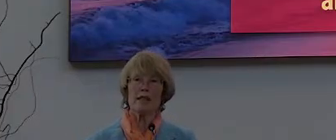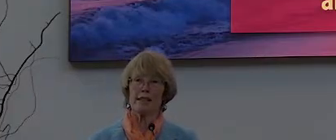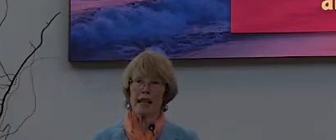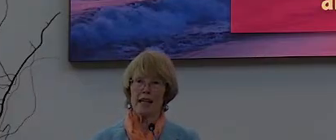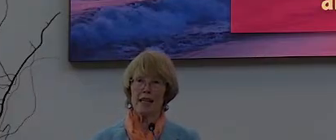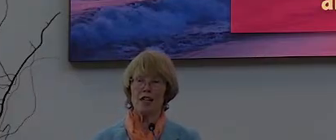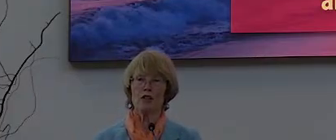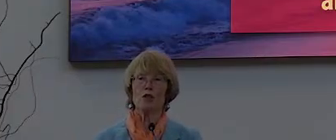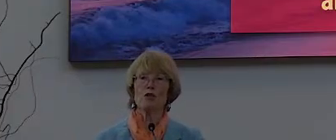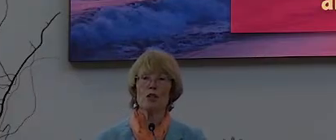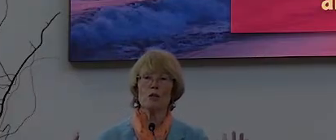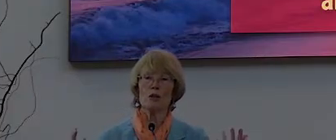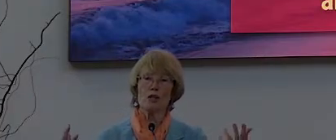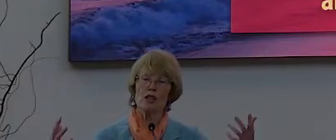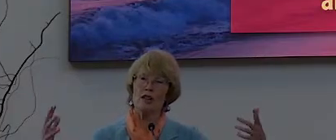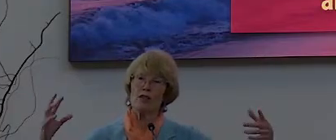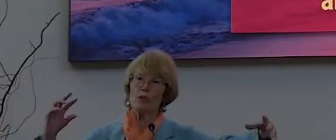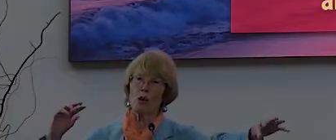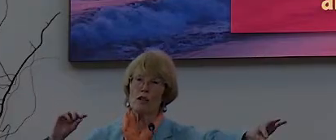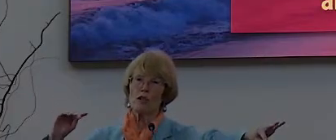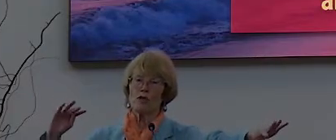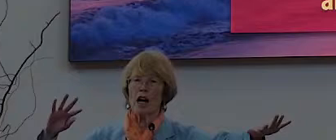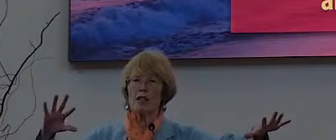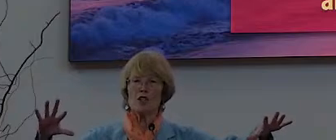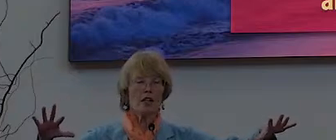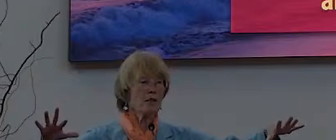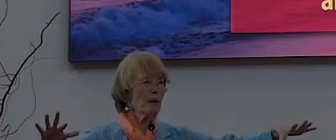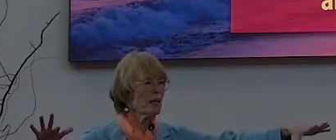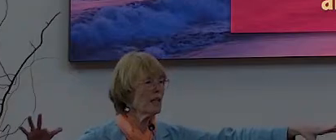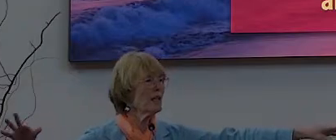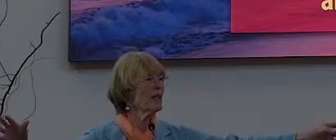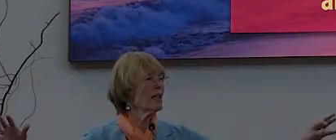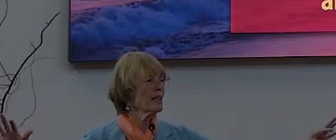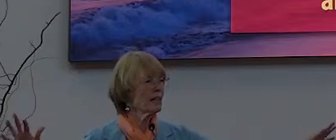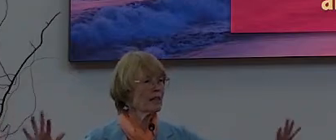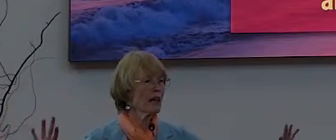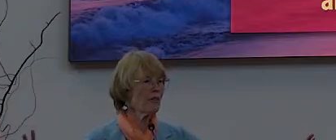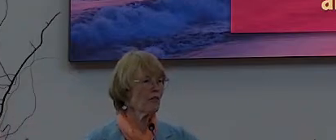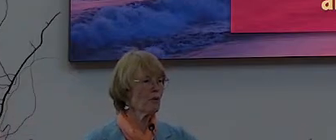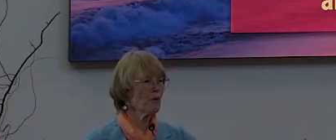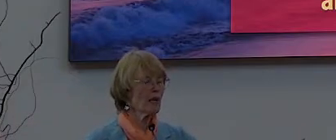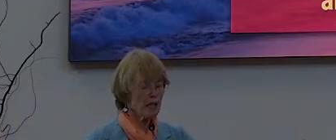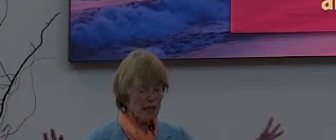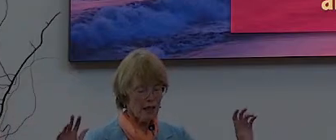Join me in saying our closing words, and if you'd want to touch anybody